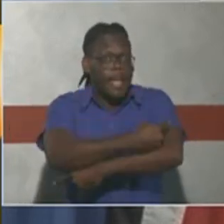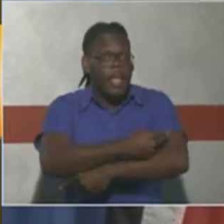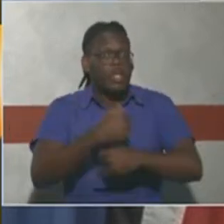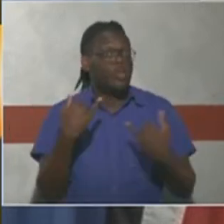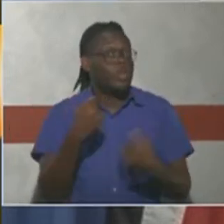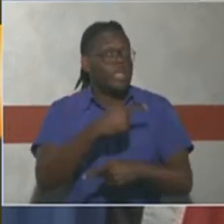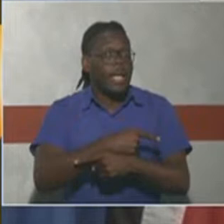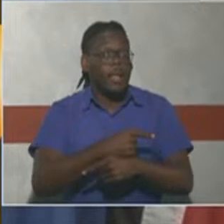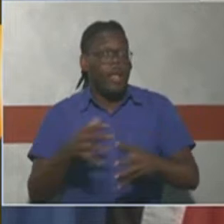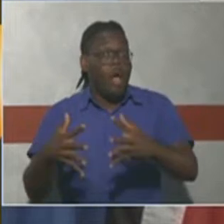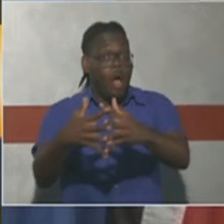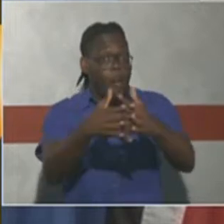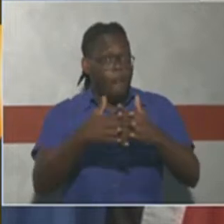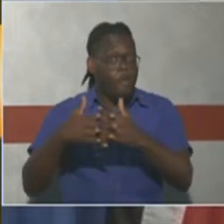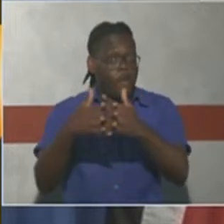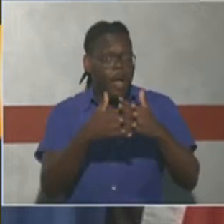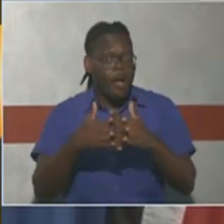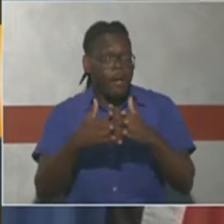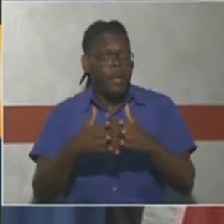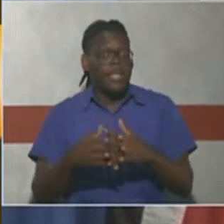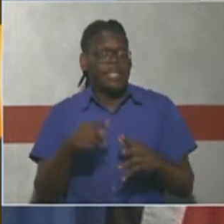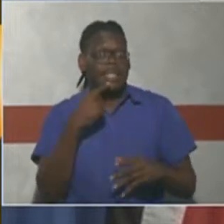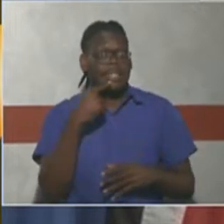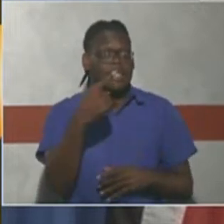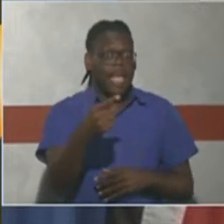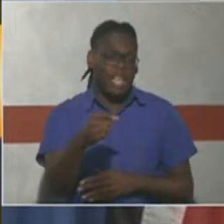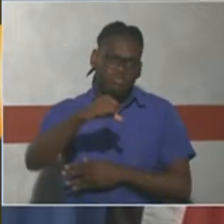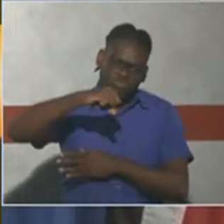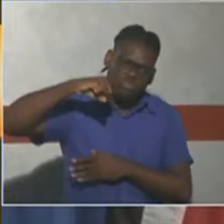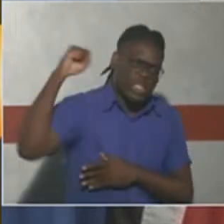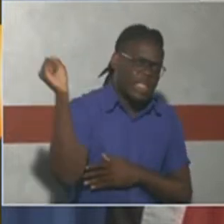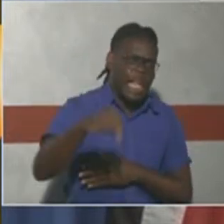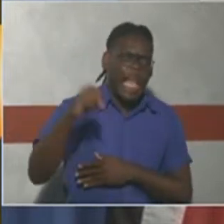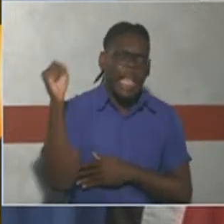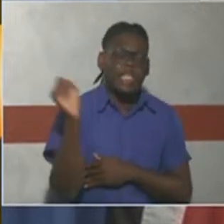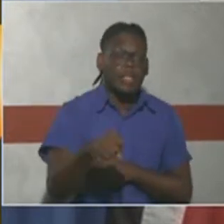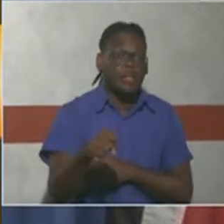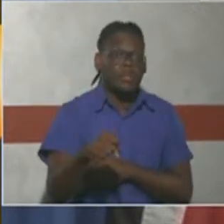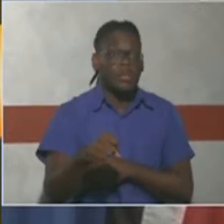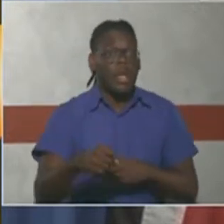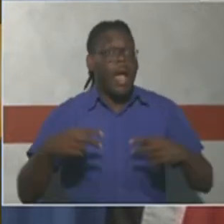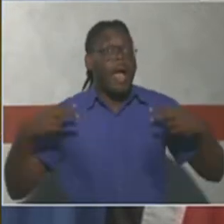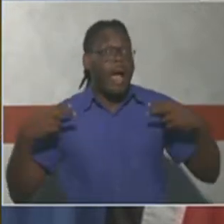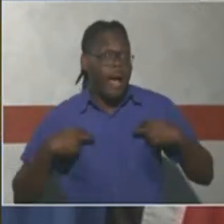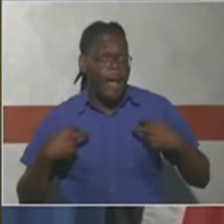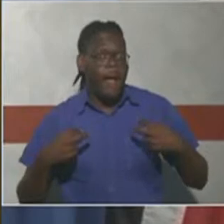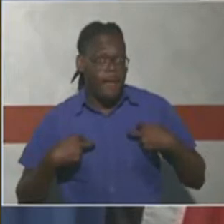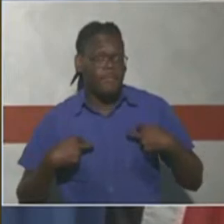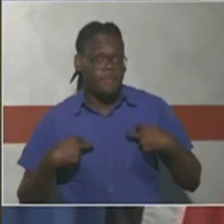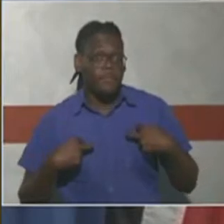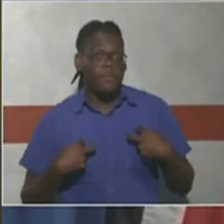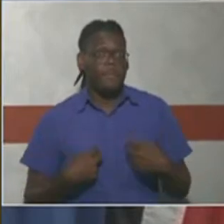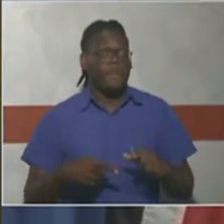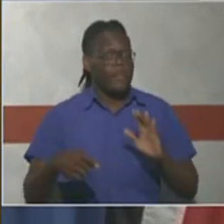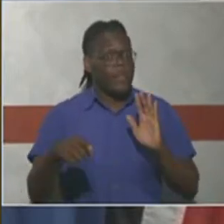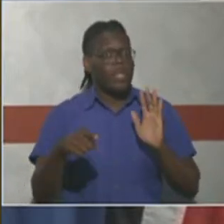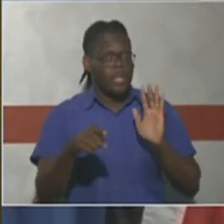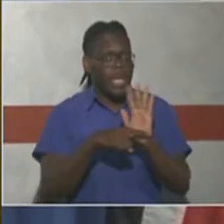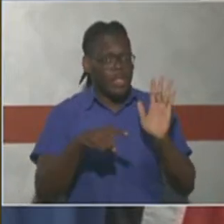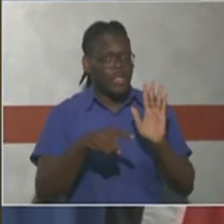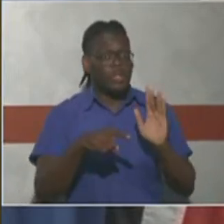field via an OFAC waiver from sanctions with specific terms to be